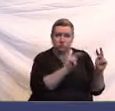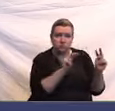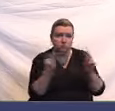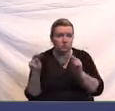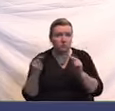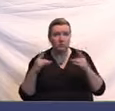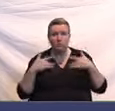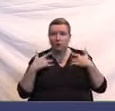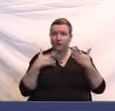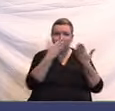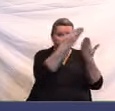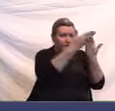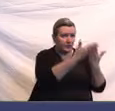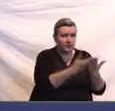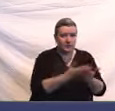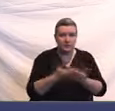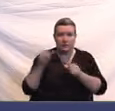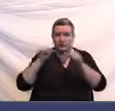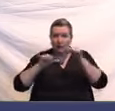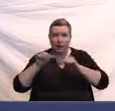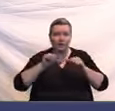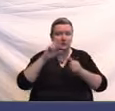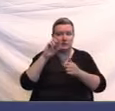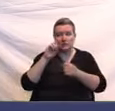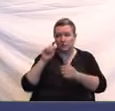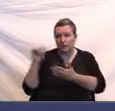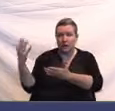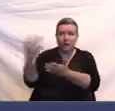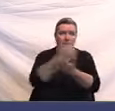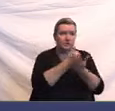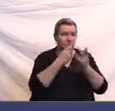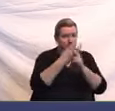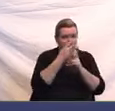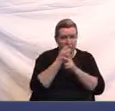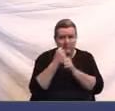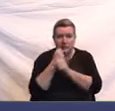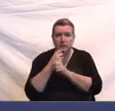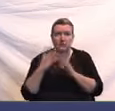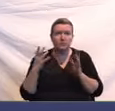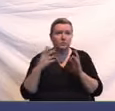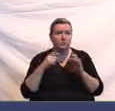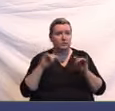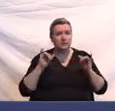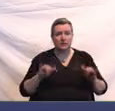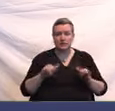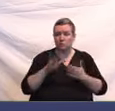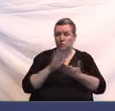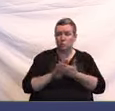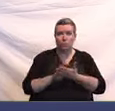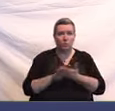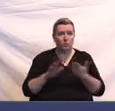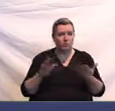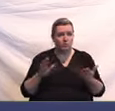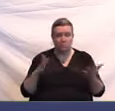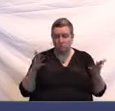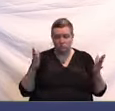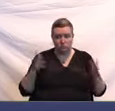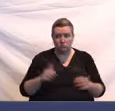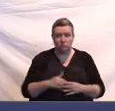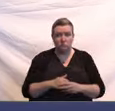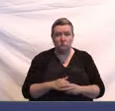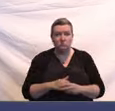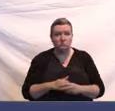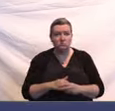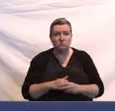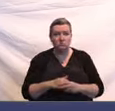facts, science, and data, and keep kids in school face to face, because we know what learning loss has